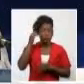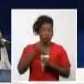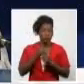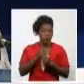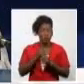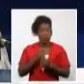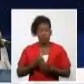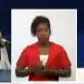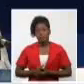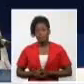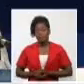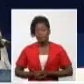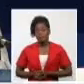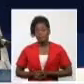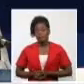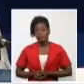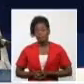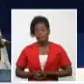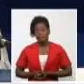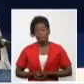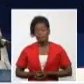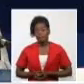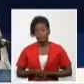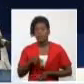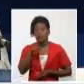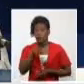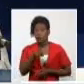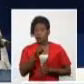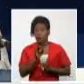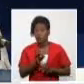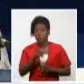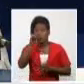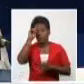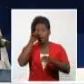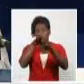arrest, and it was not possible to revive her.